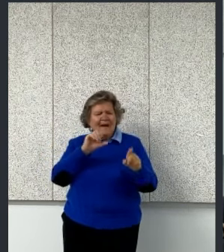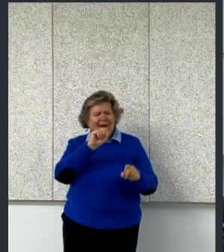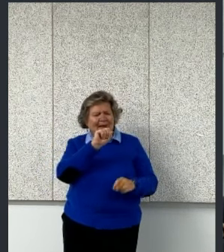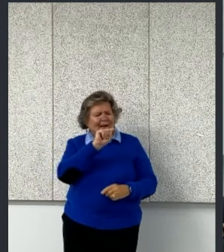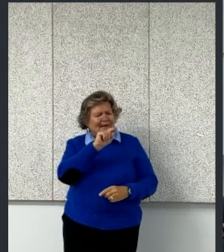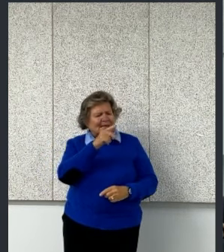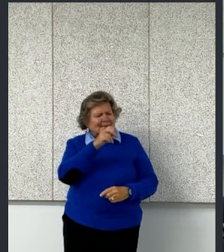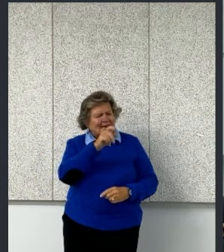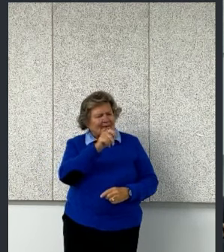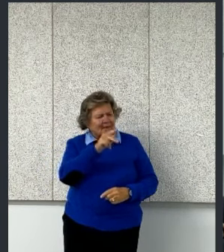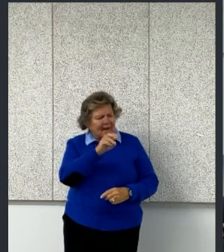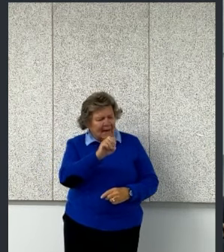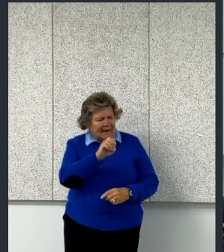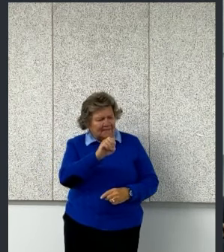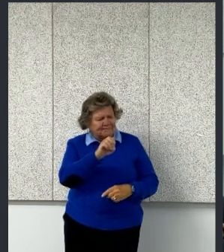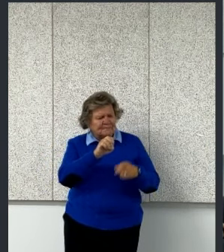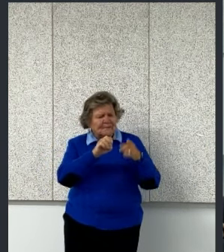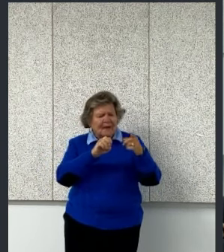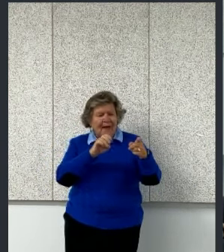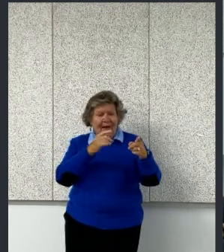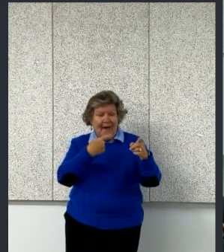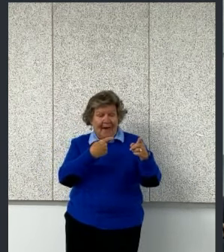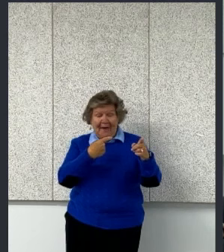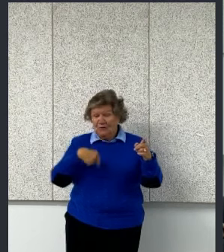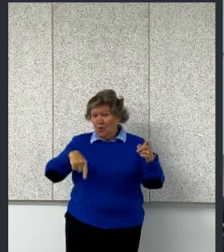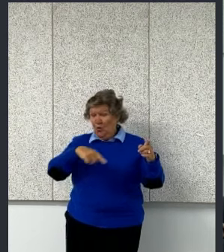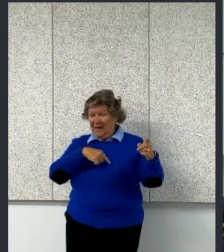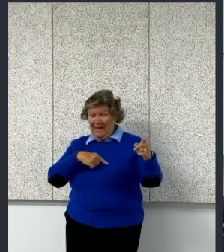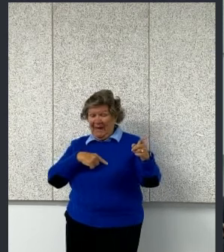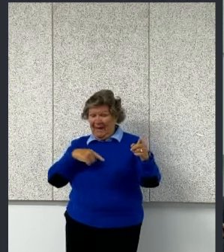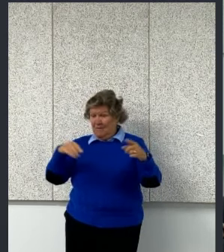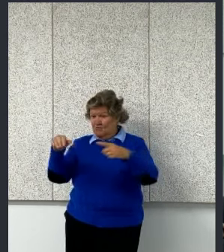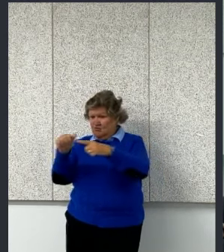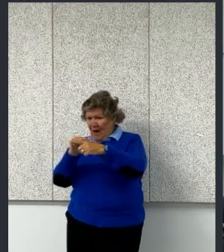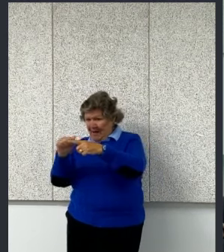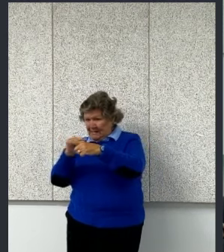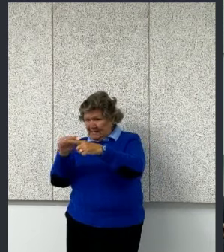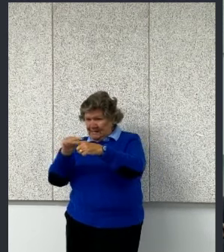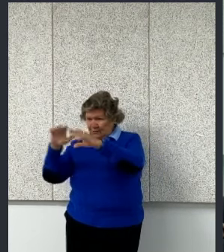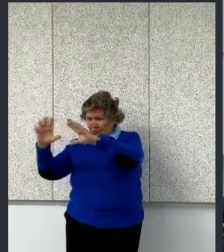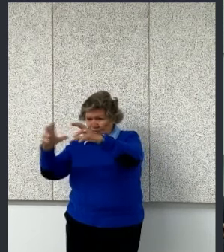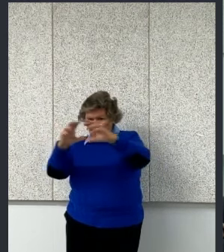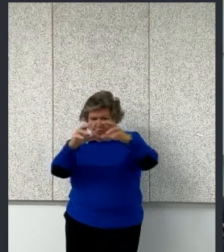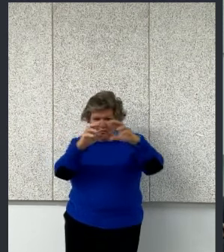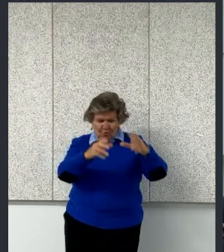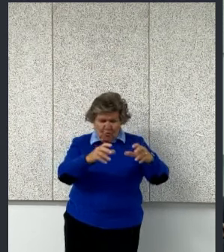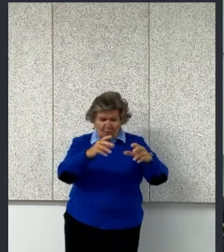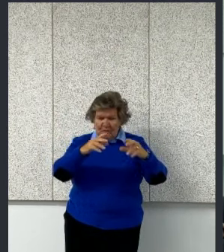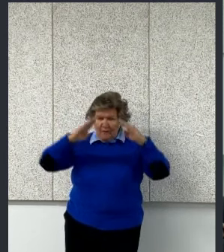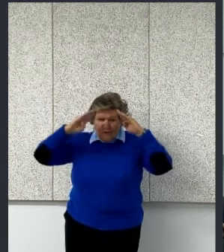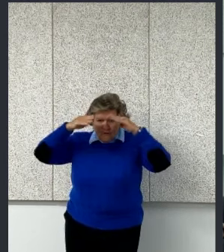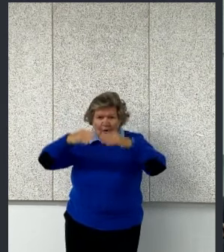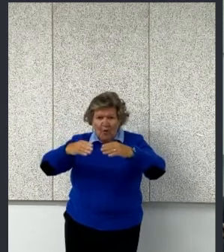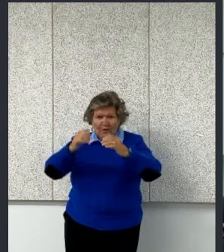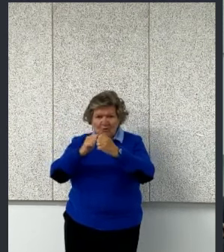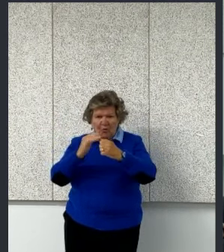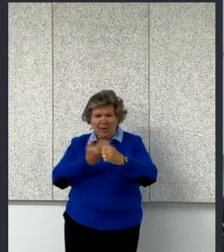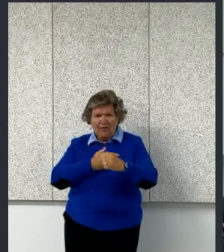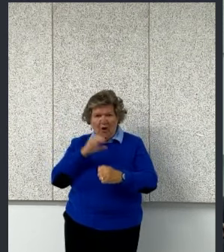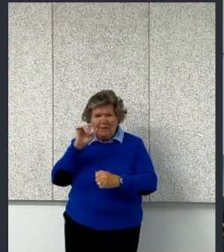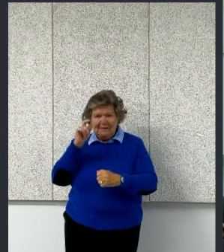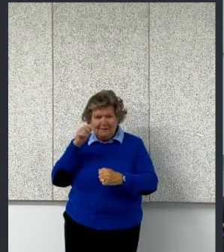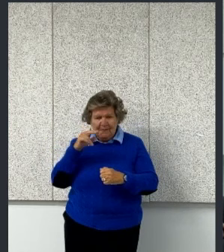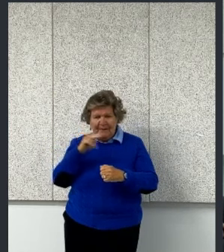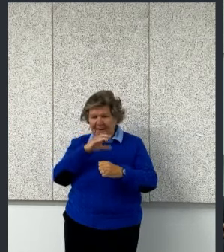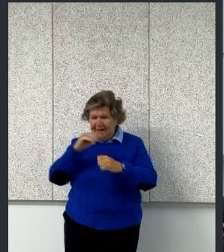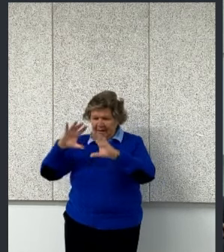of like, as we integrate practices, right? As we both bring like a discipline-focused approach, but also these